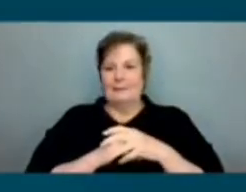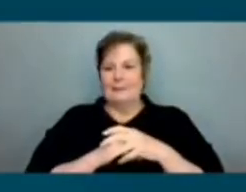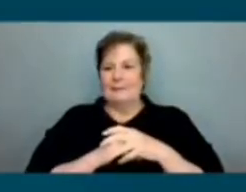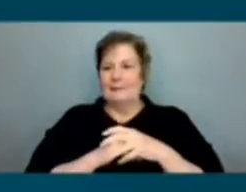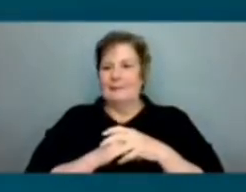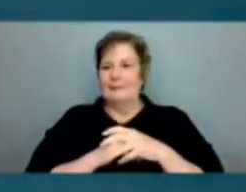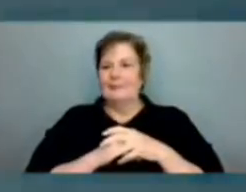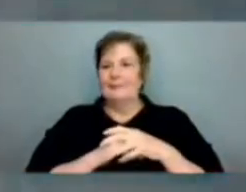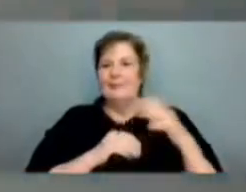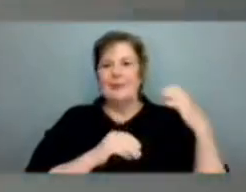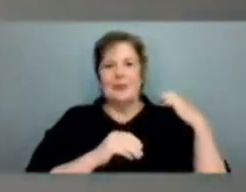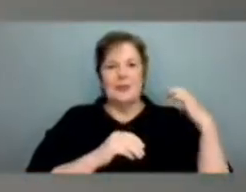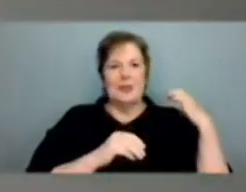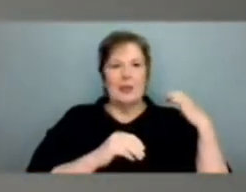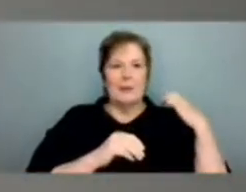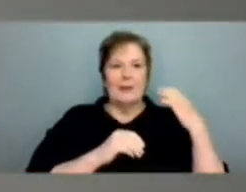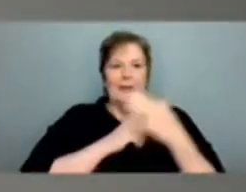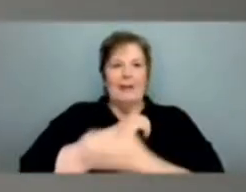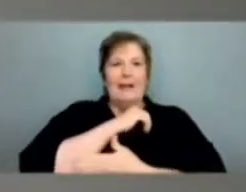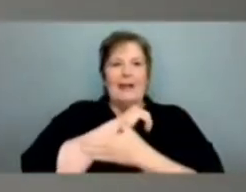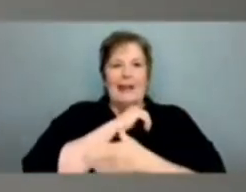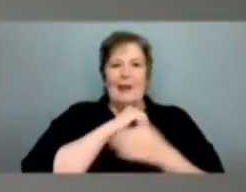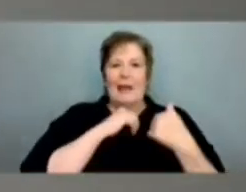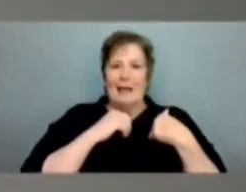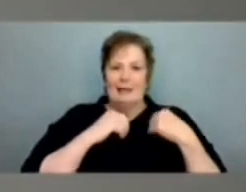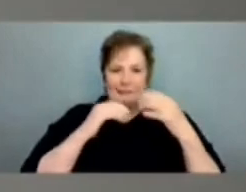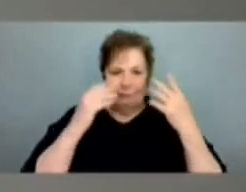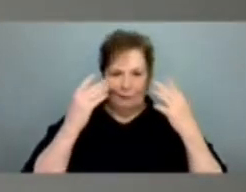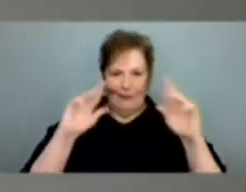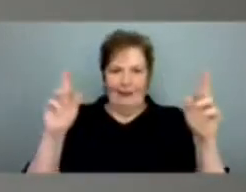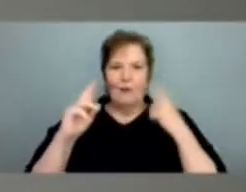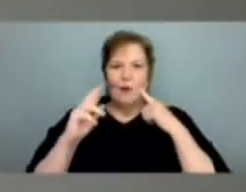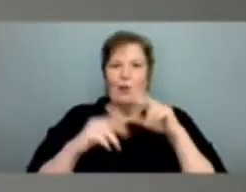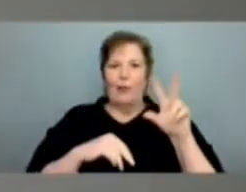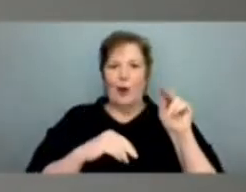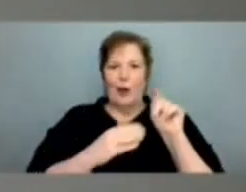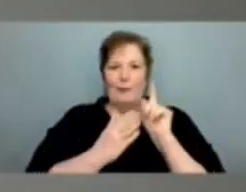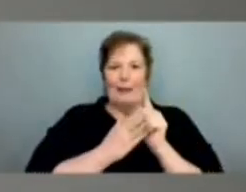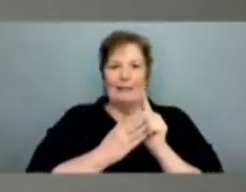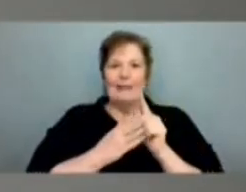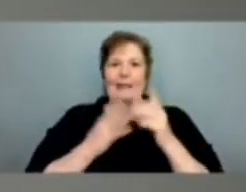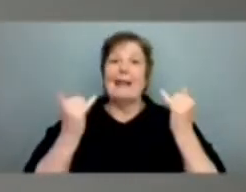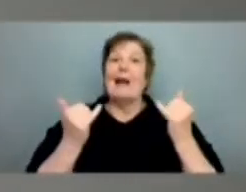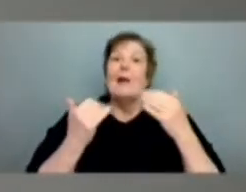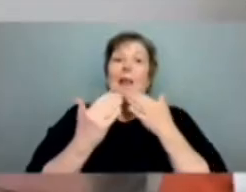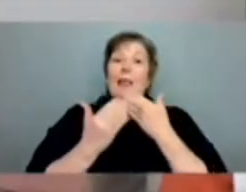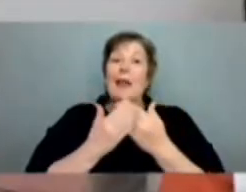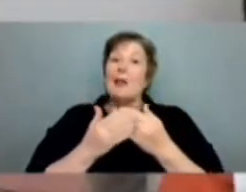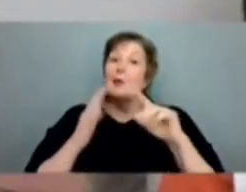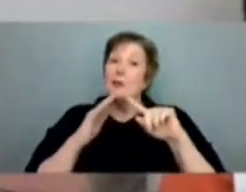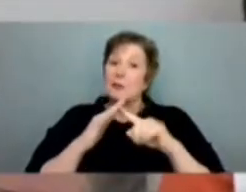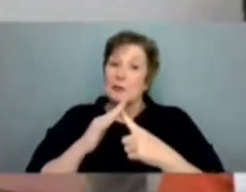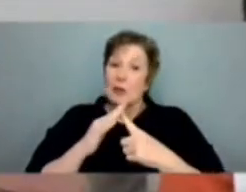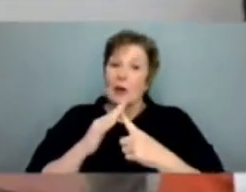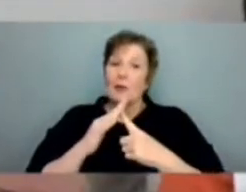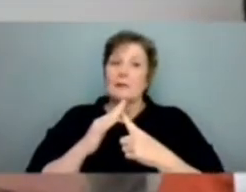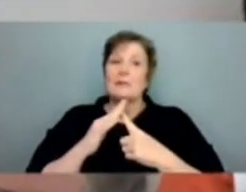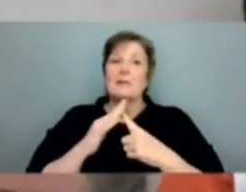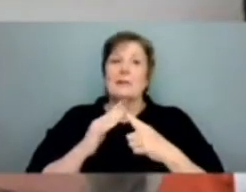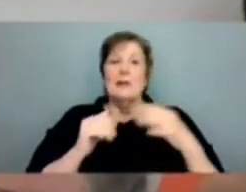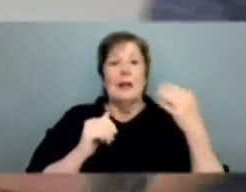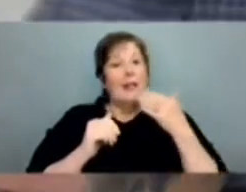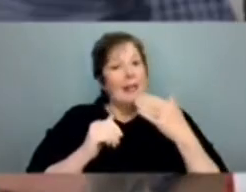Chairman, the county has the floor for 30 minutes. Thank you, sir. Let me start off first by thanking the chair of the